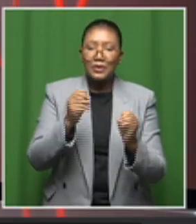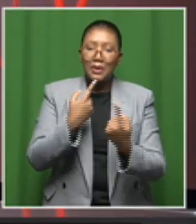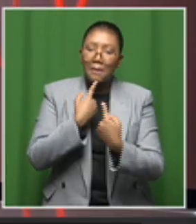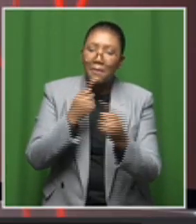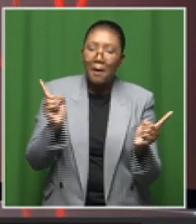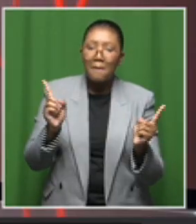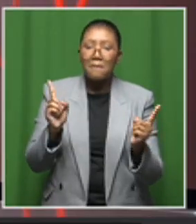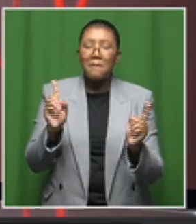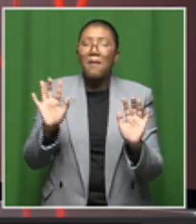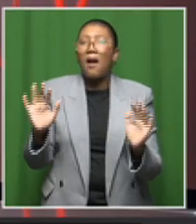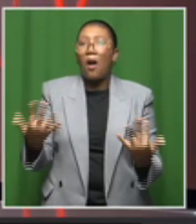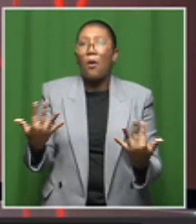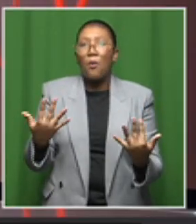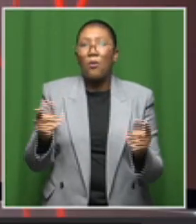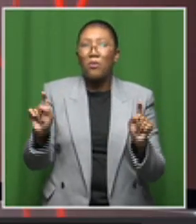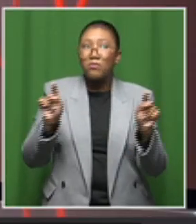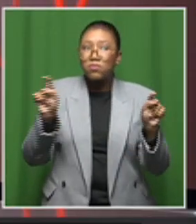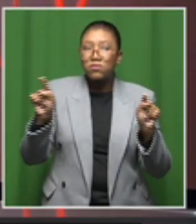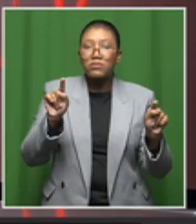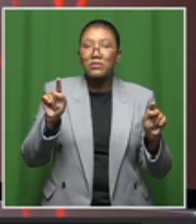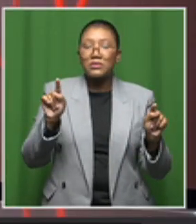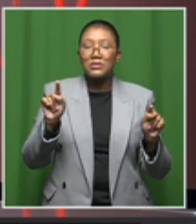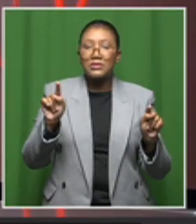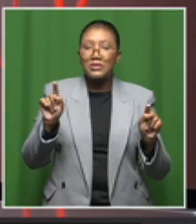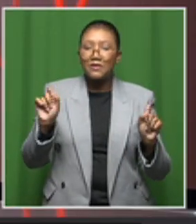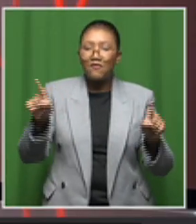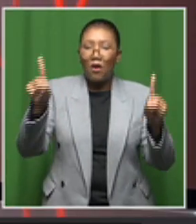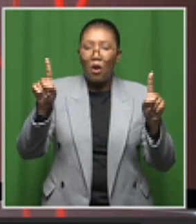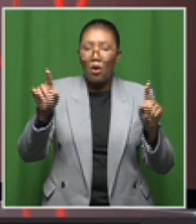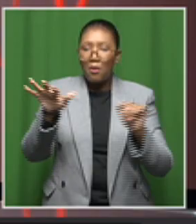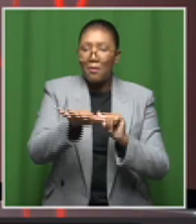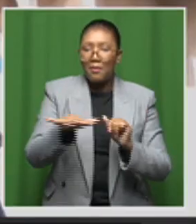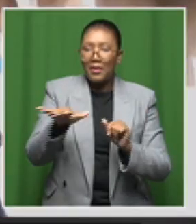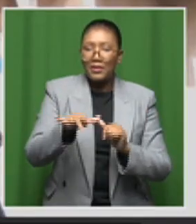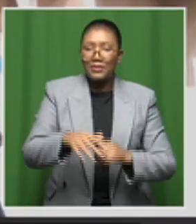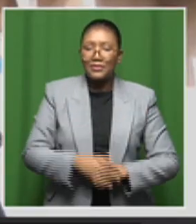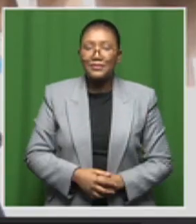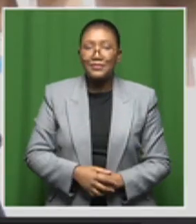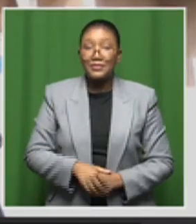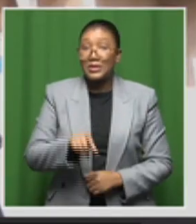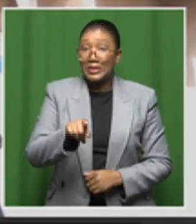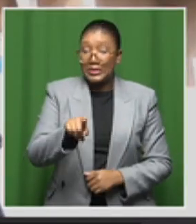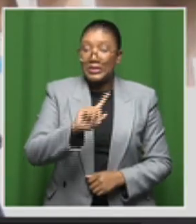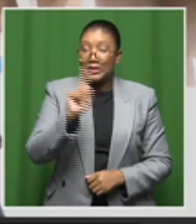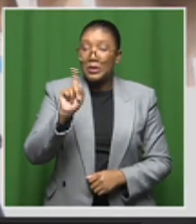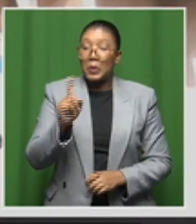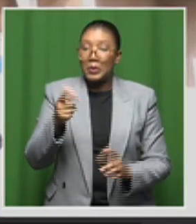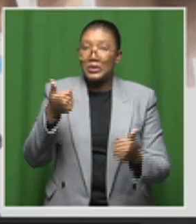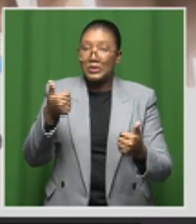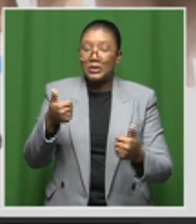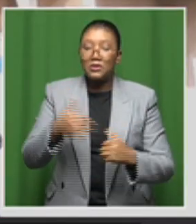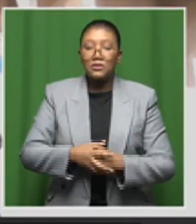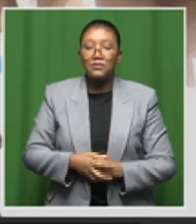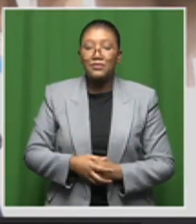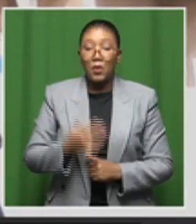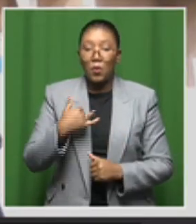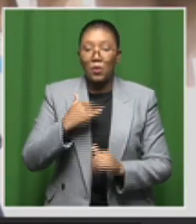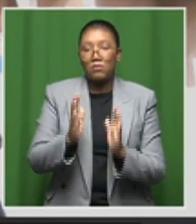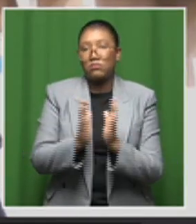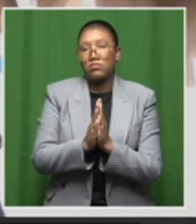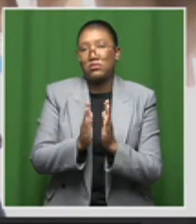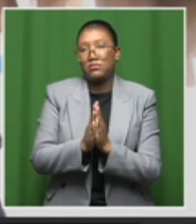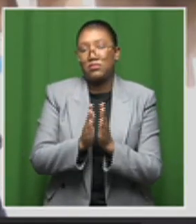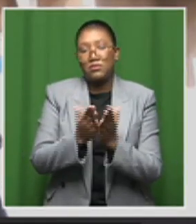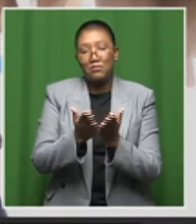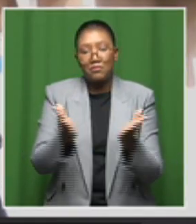fake medication that you're speaking about? Yeah, no, excellent question. So, what we urge the public is